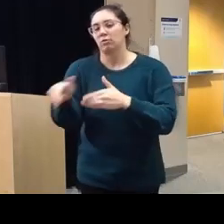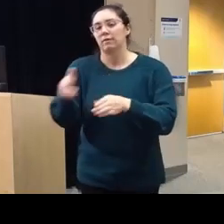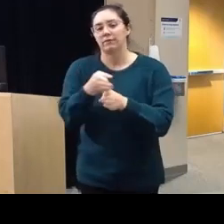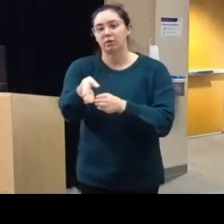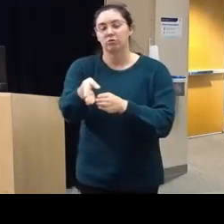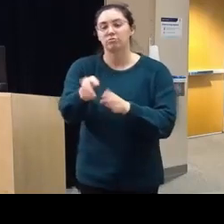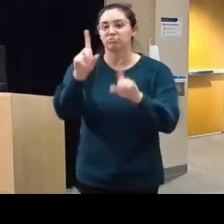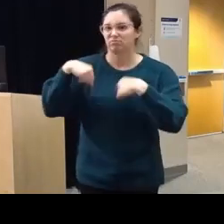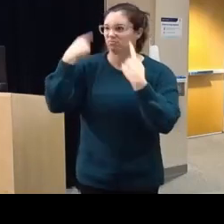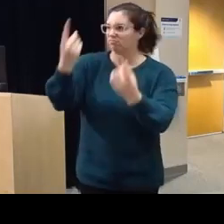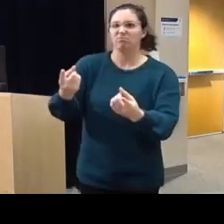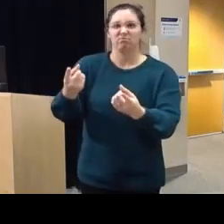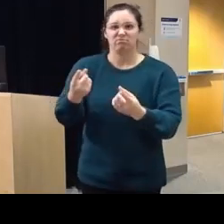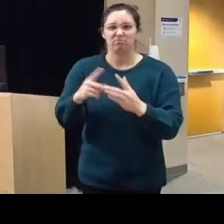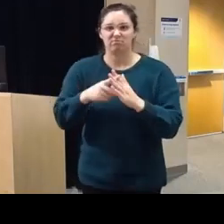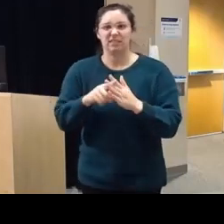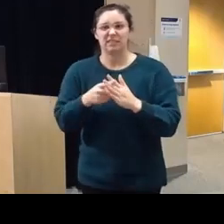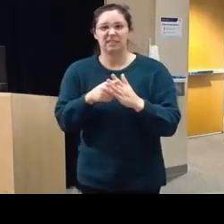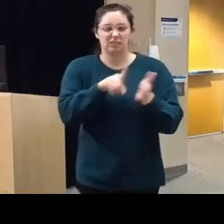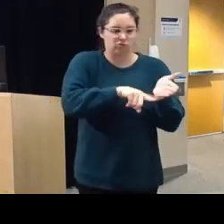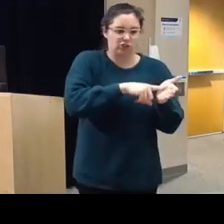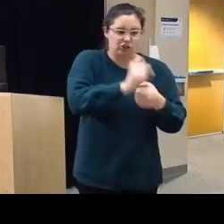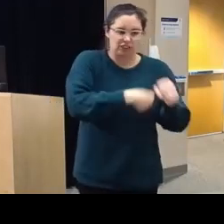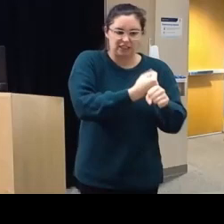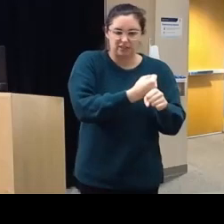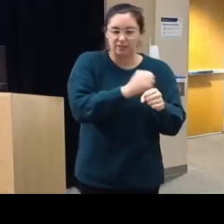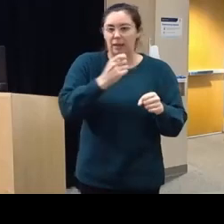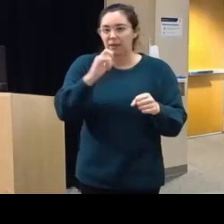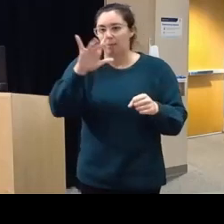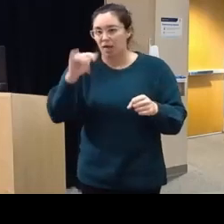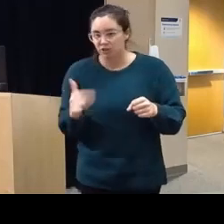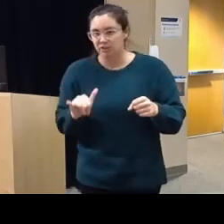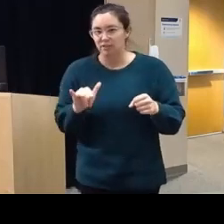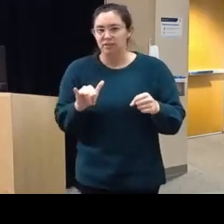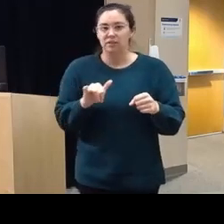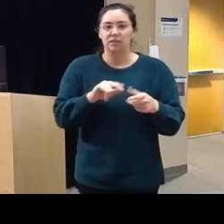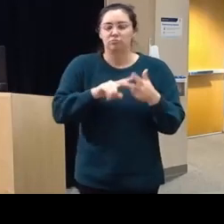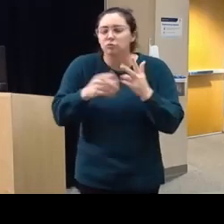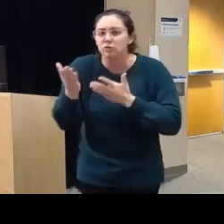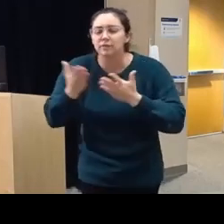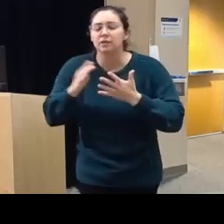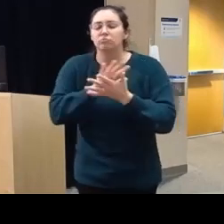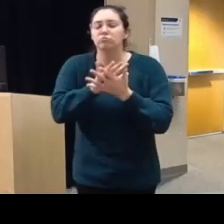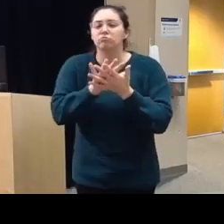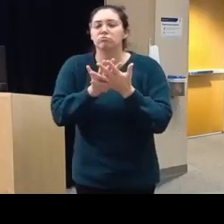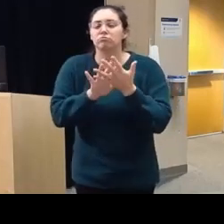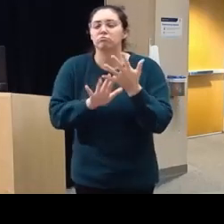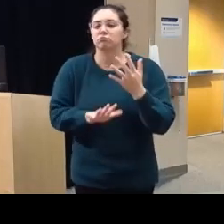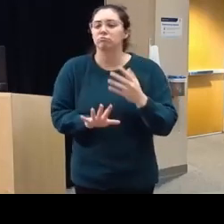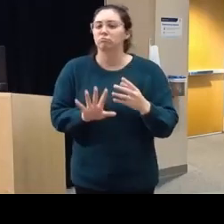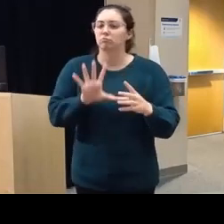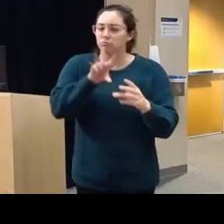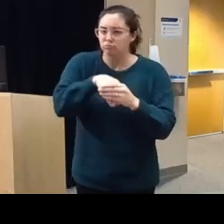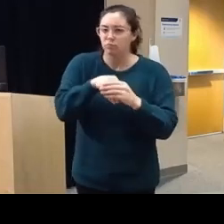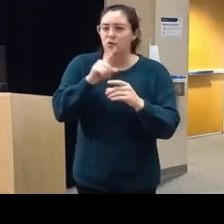field since her very beginning years in research in epidemiology and health services. She was interested in the plight of